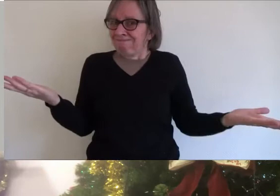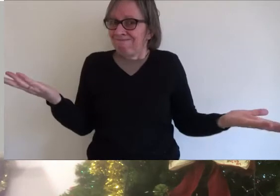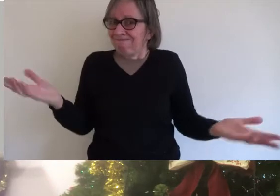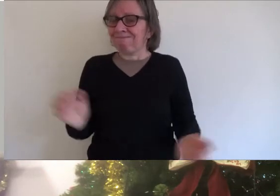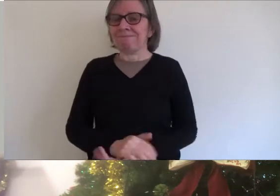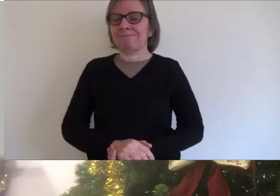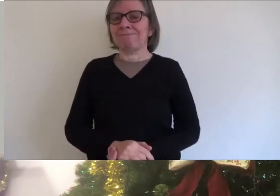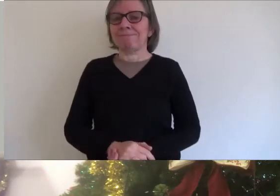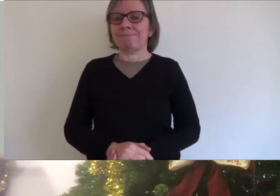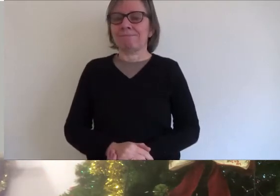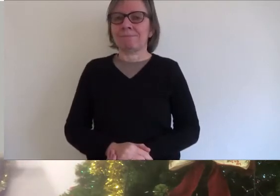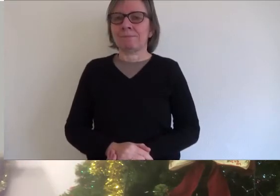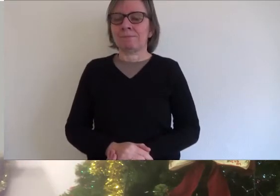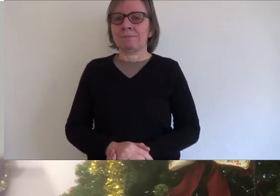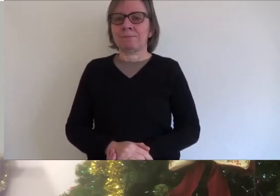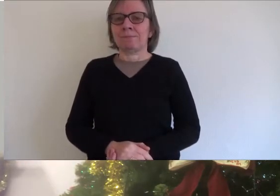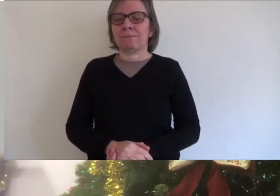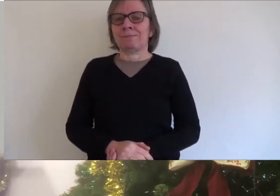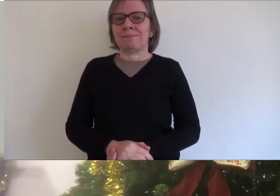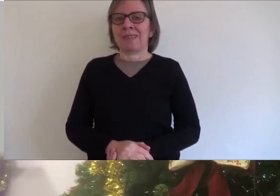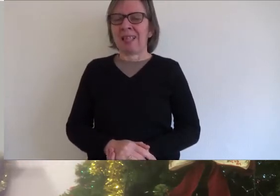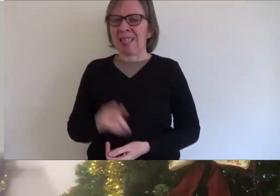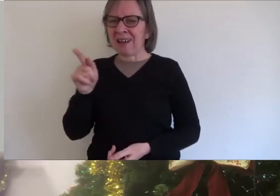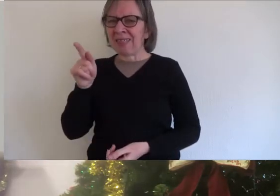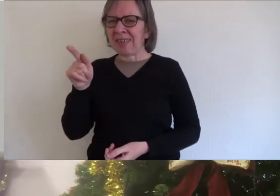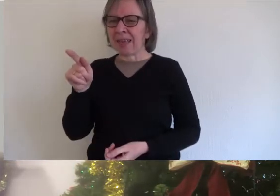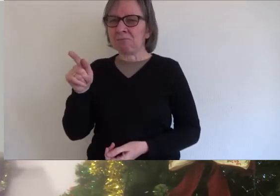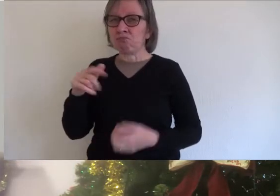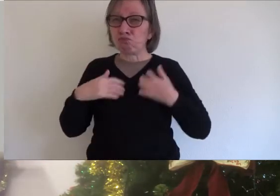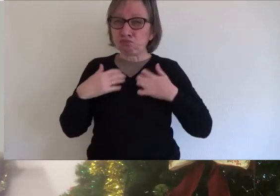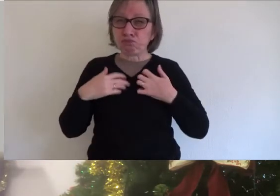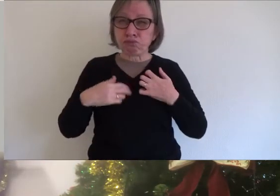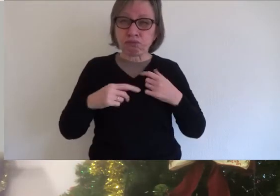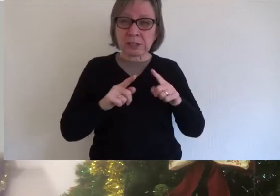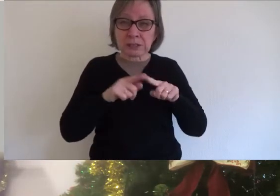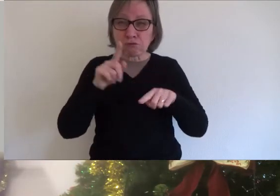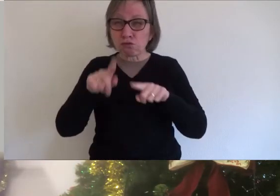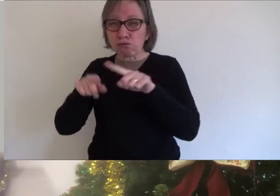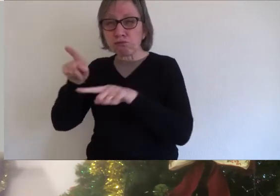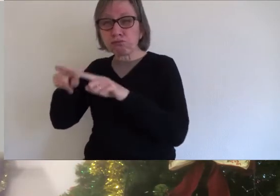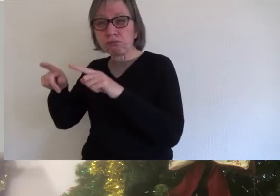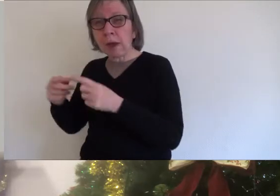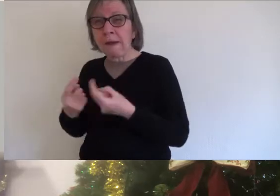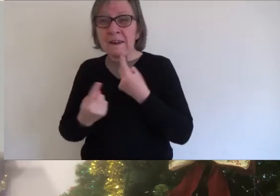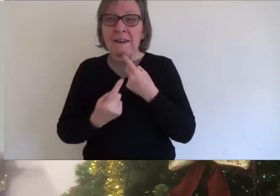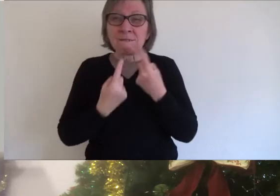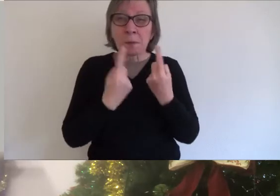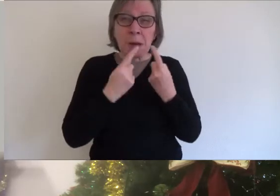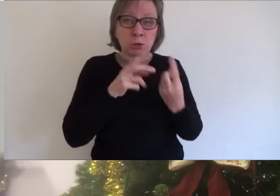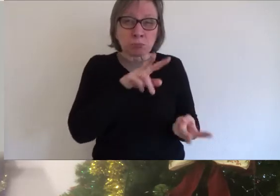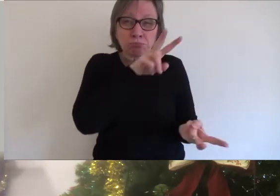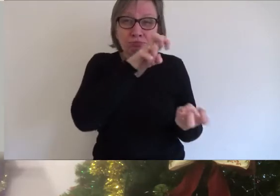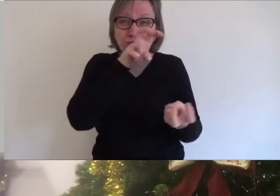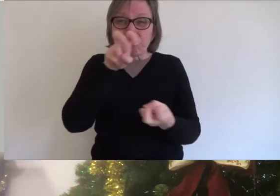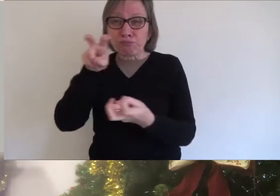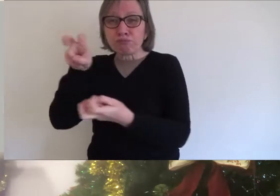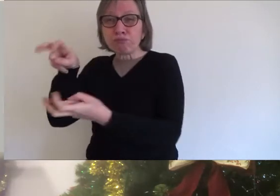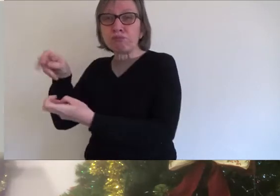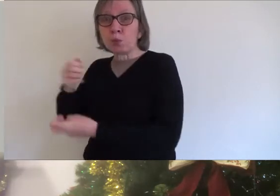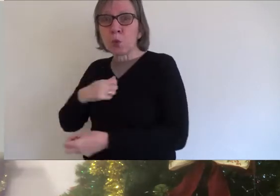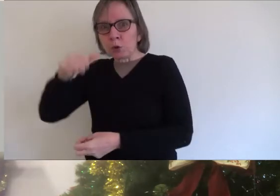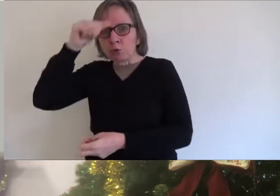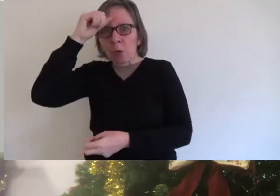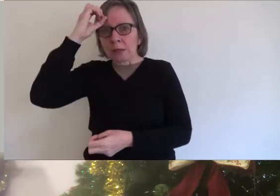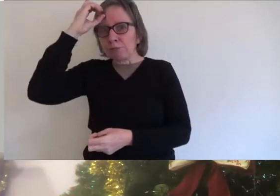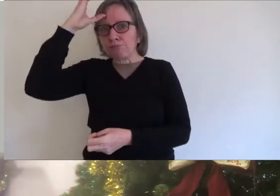Well, I suppose in one sense, they were kind of into a bit of everything. They were trying to find out things, to gain understanding, to gain knowledge,